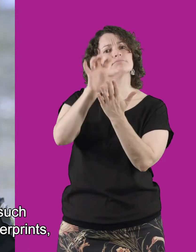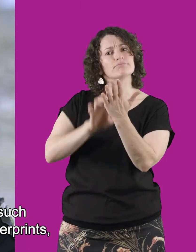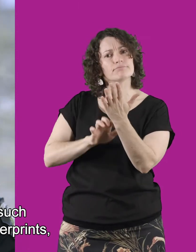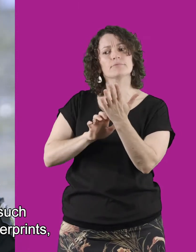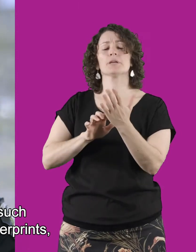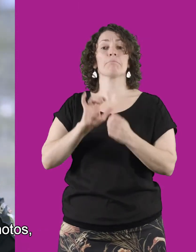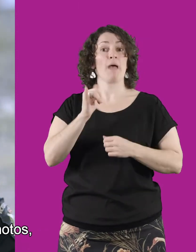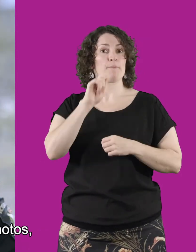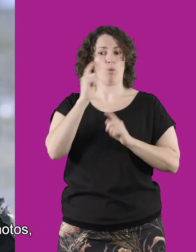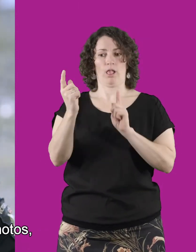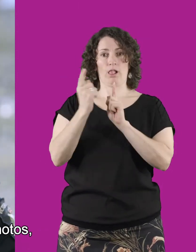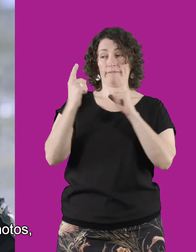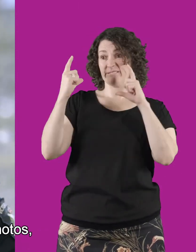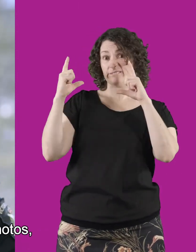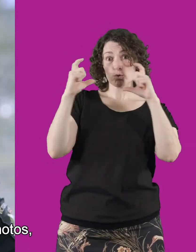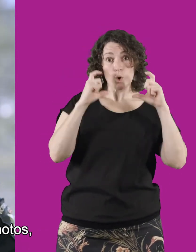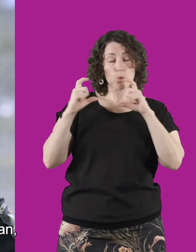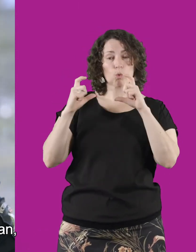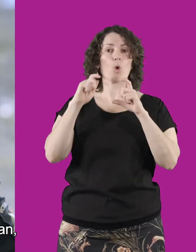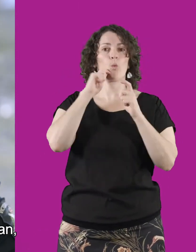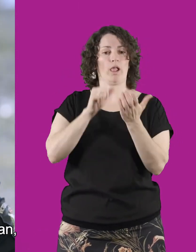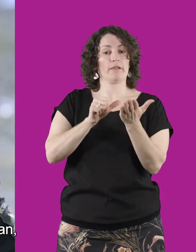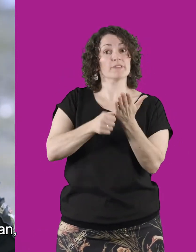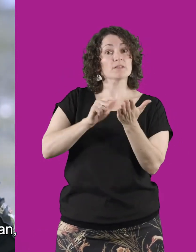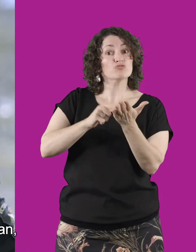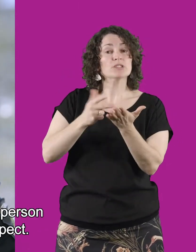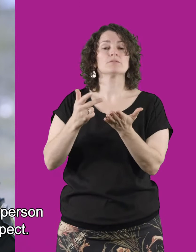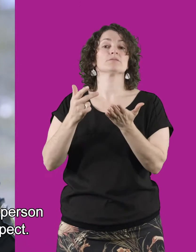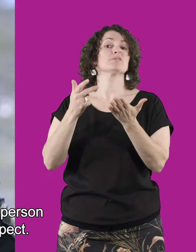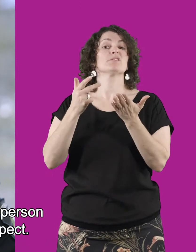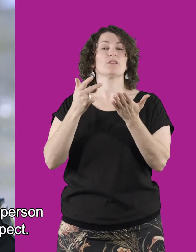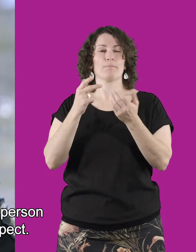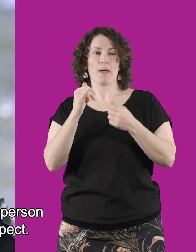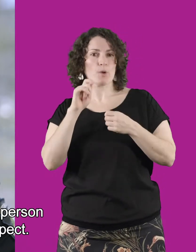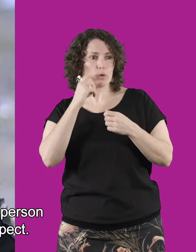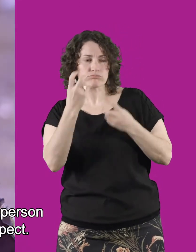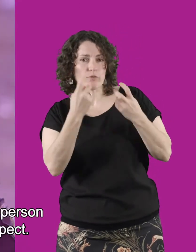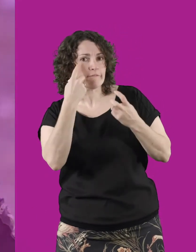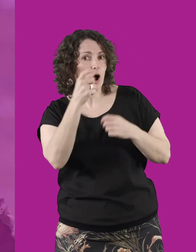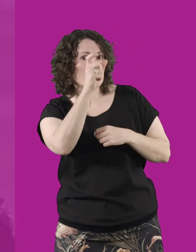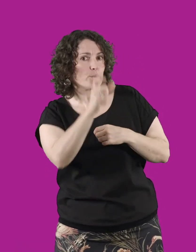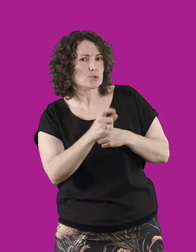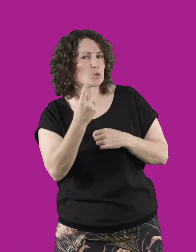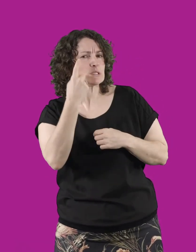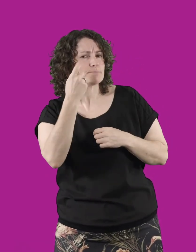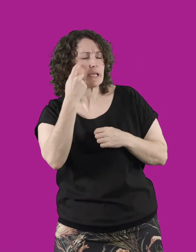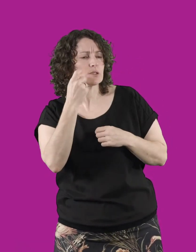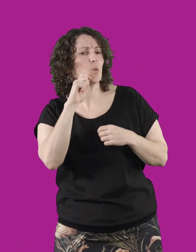witnesses, fingerprints, clothing, and photos, and if they can, they'll talk to the person who is the suspect.